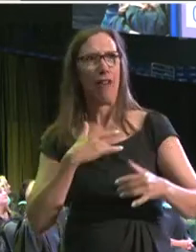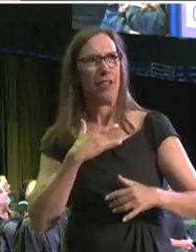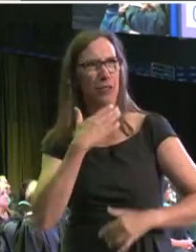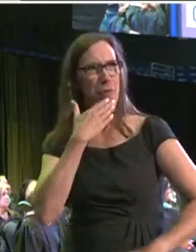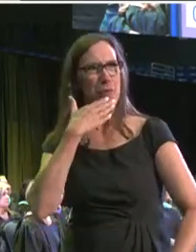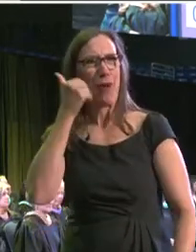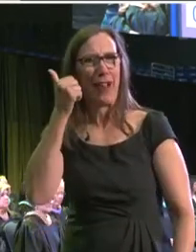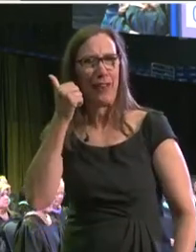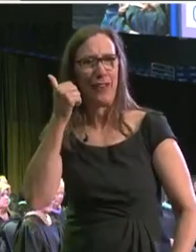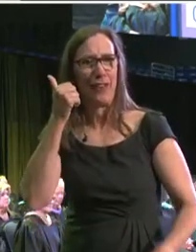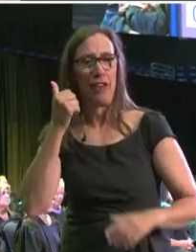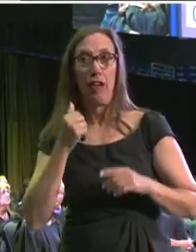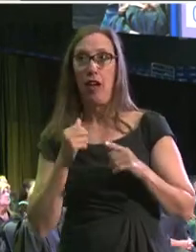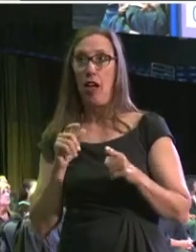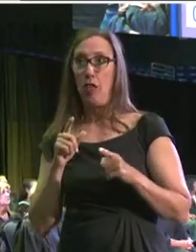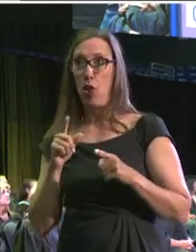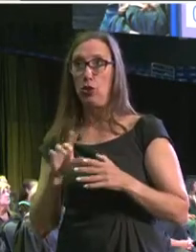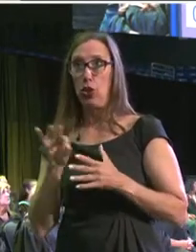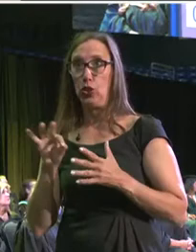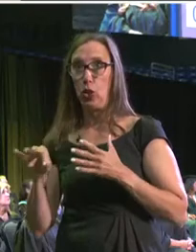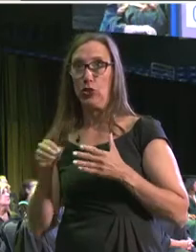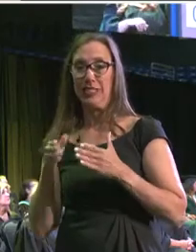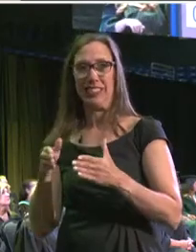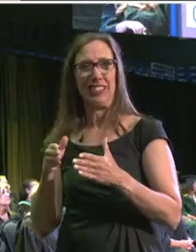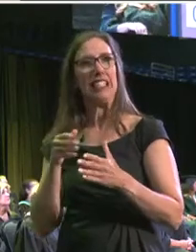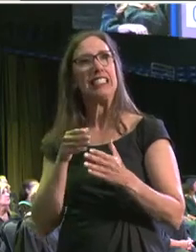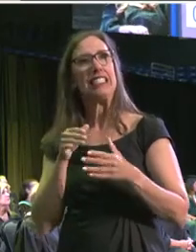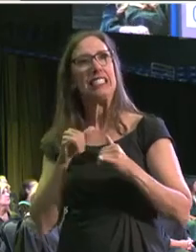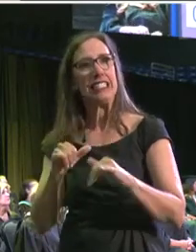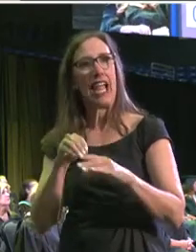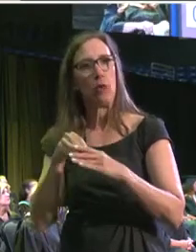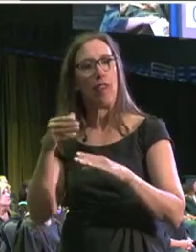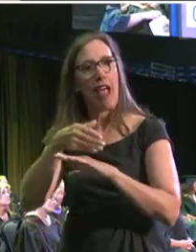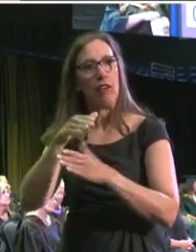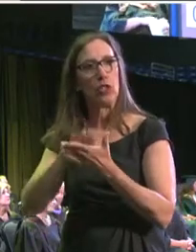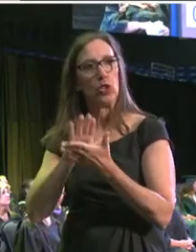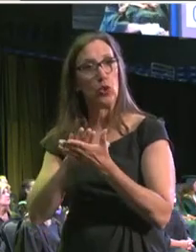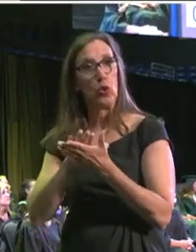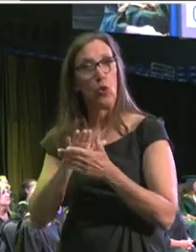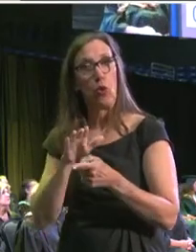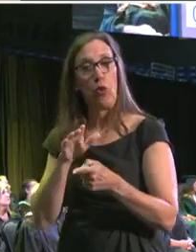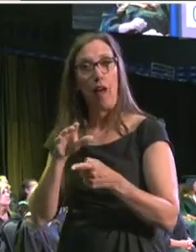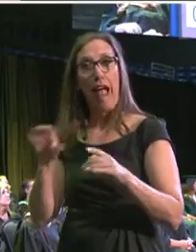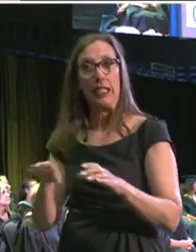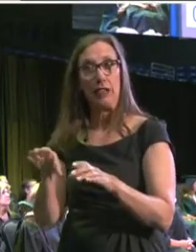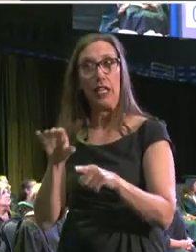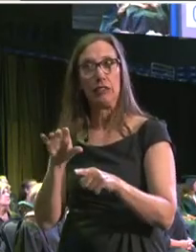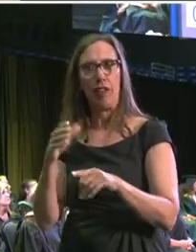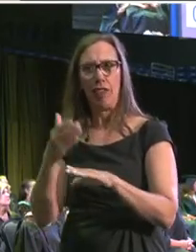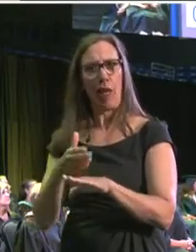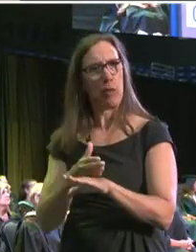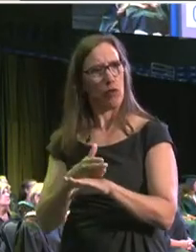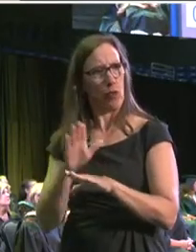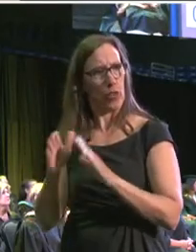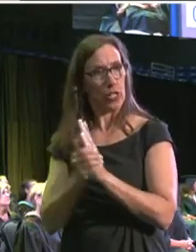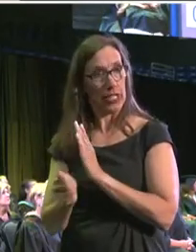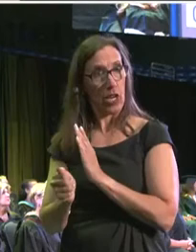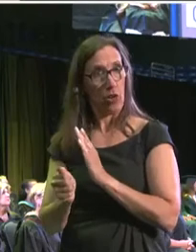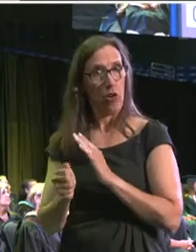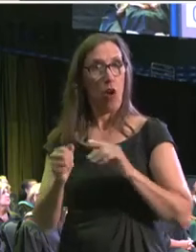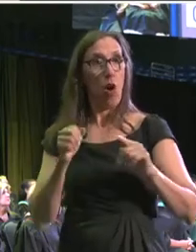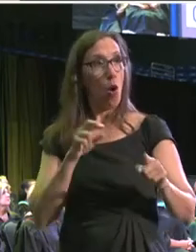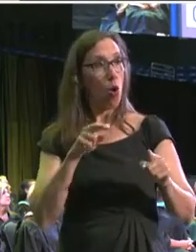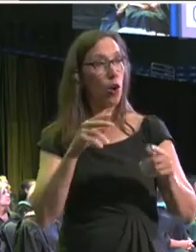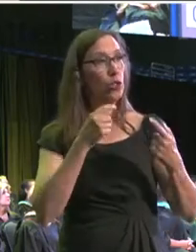better. The ones who chose to stay with the extracurricular activity from the previous year had improved at their skill. And the ones who moved on to try something